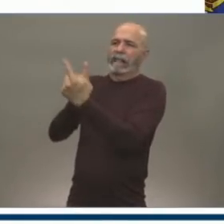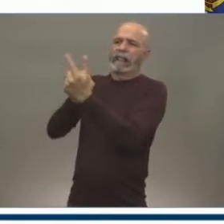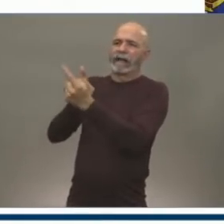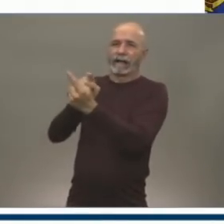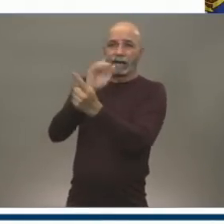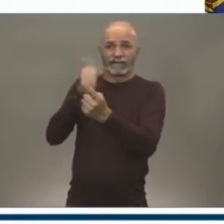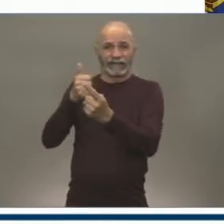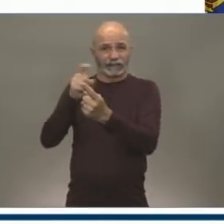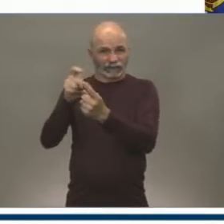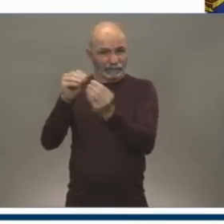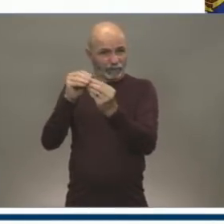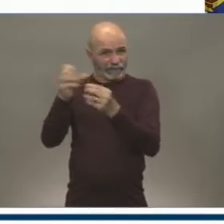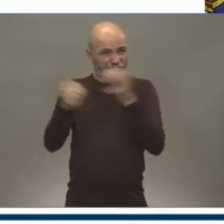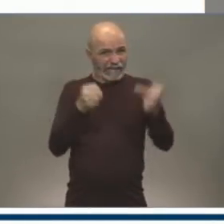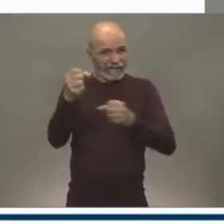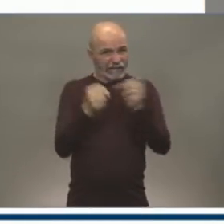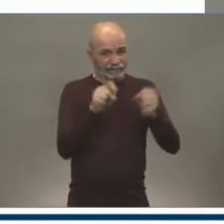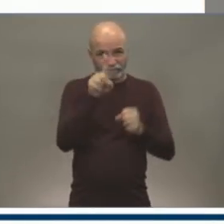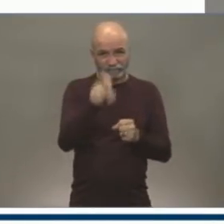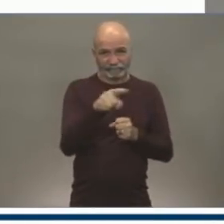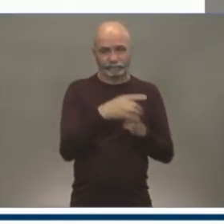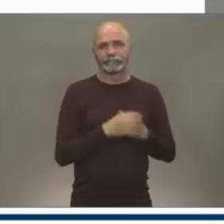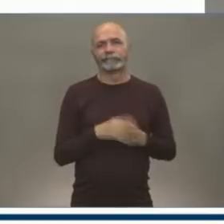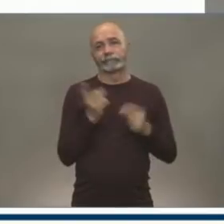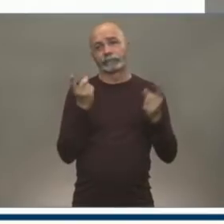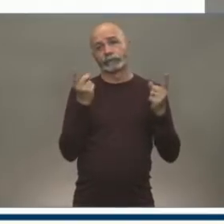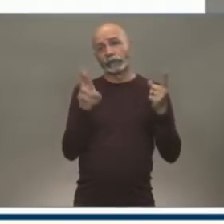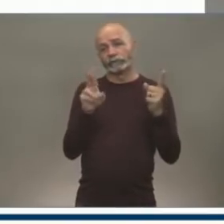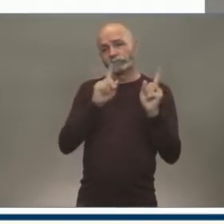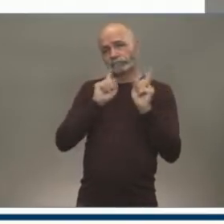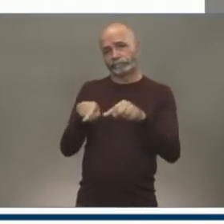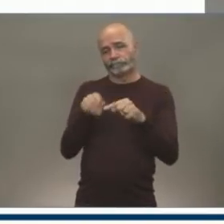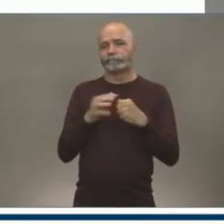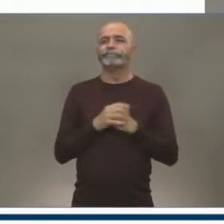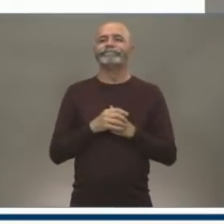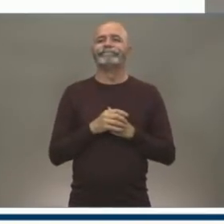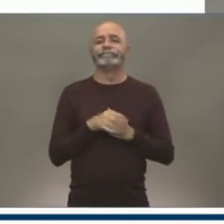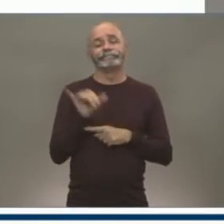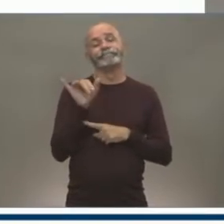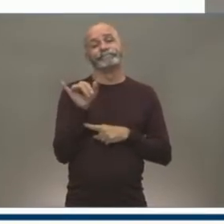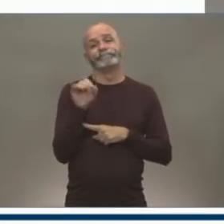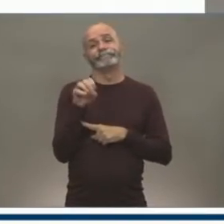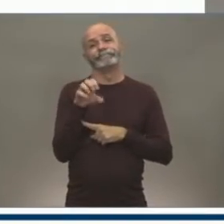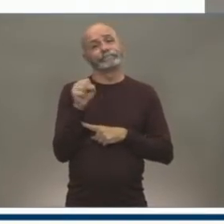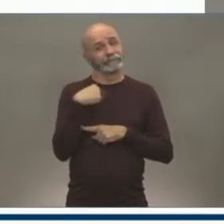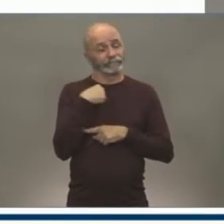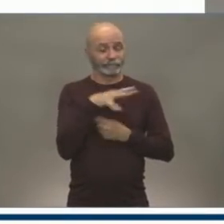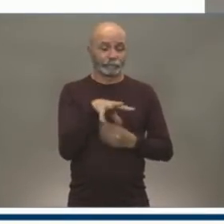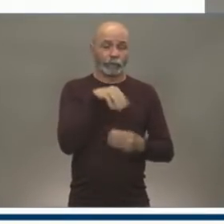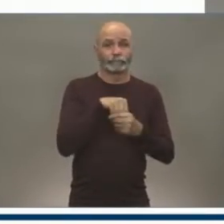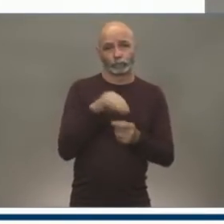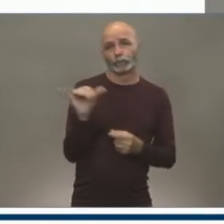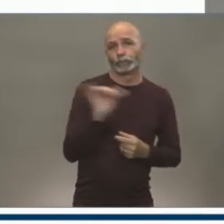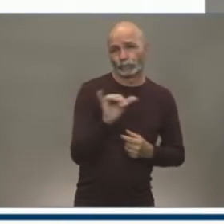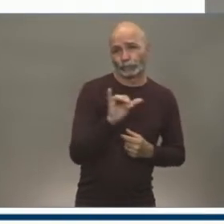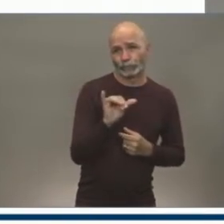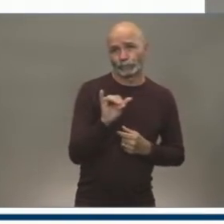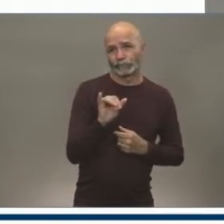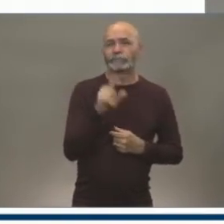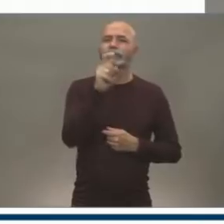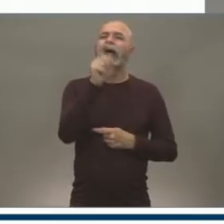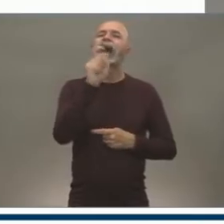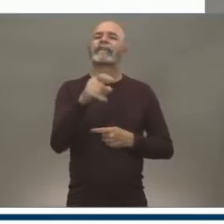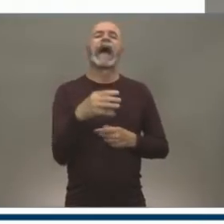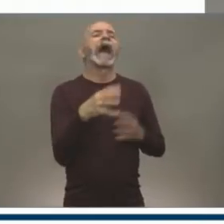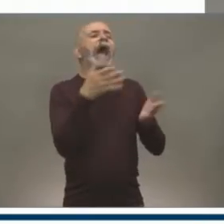hired? So I'm involved in this at a very high level. For details, you'd have to ask the health authority. But first